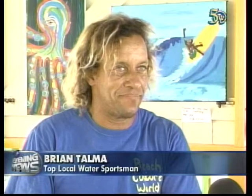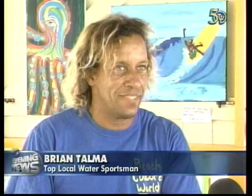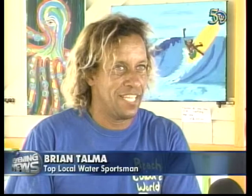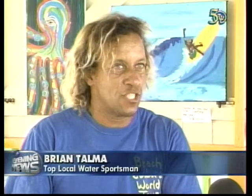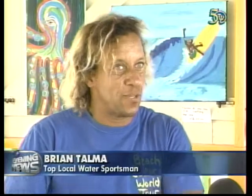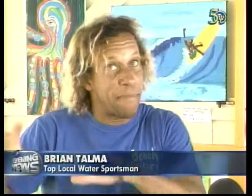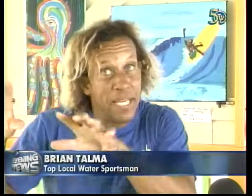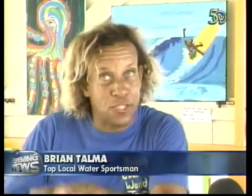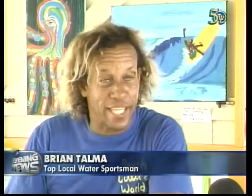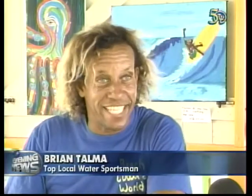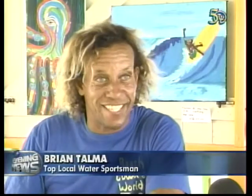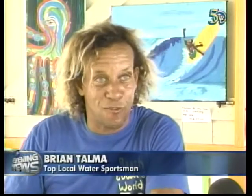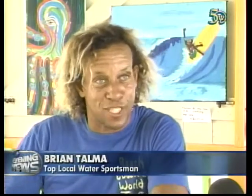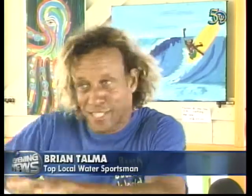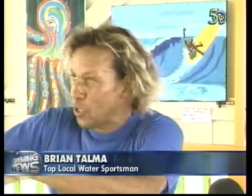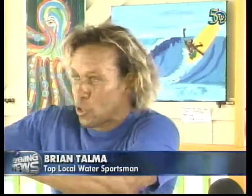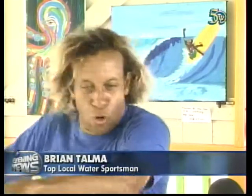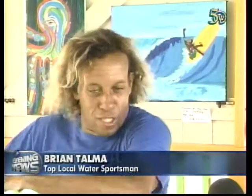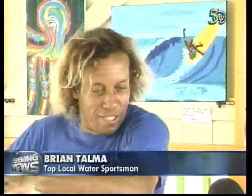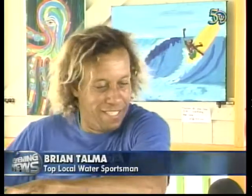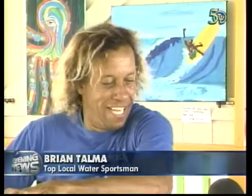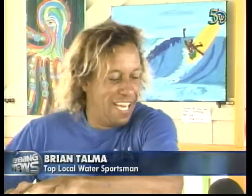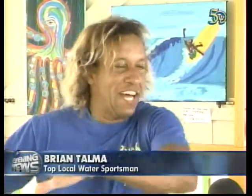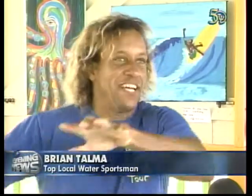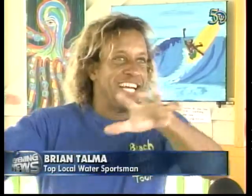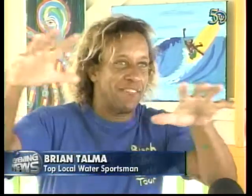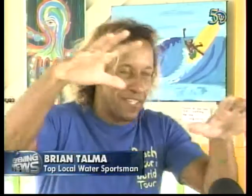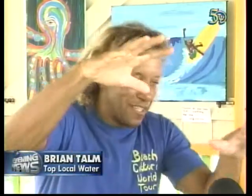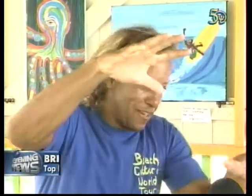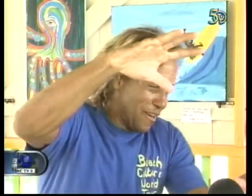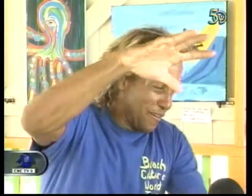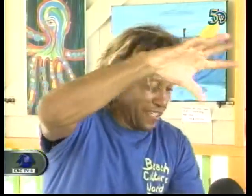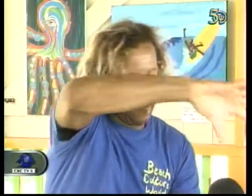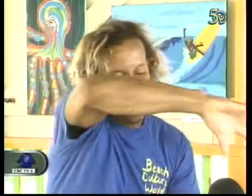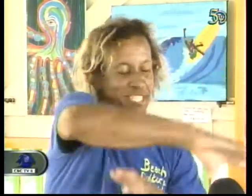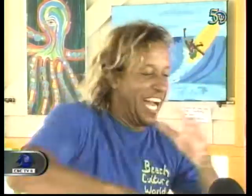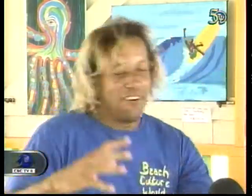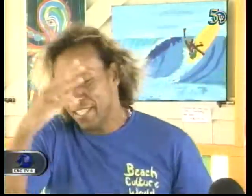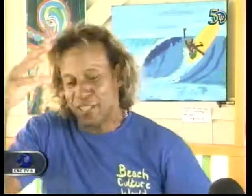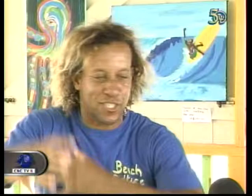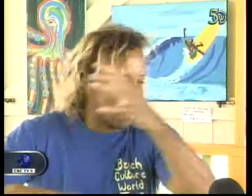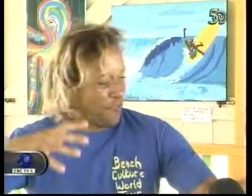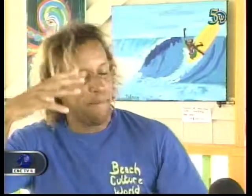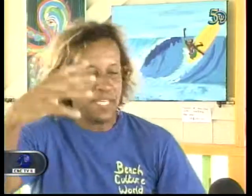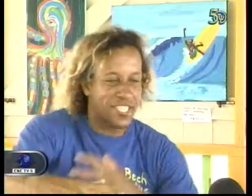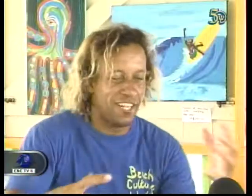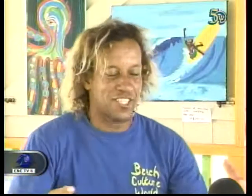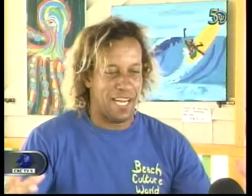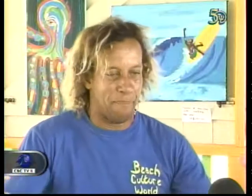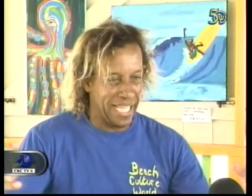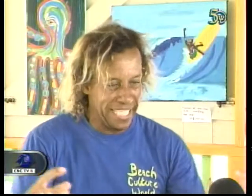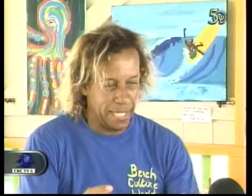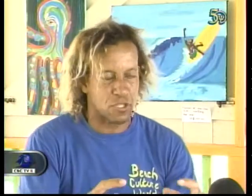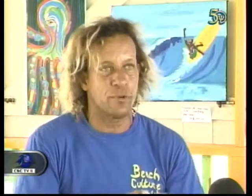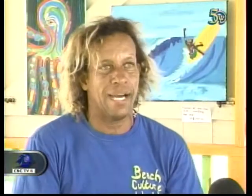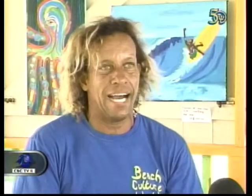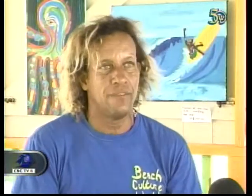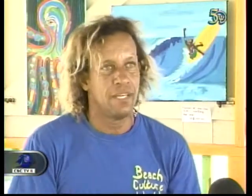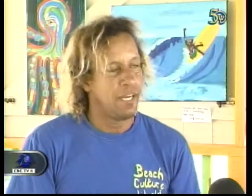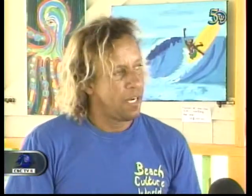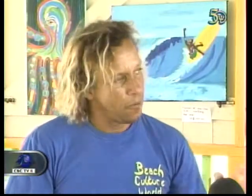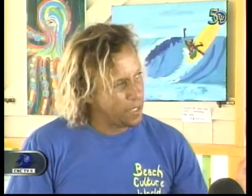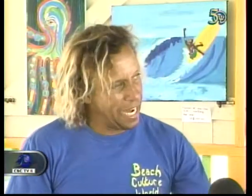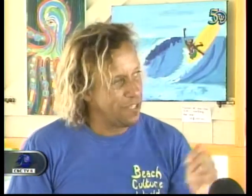cricket. So we have beach cricket, which is local, and then you have the surfing beach culture and blend up. So we